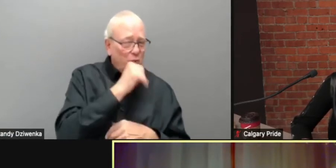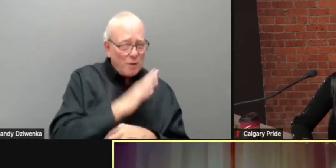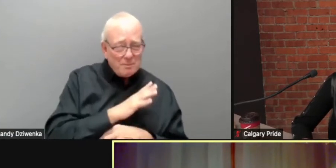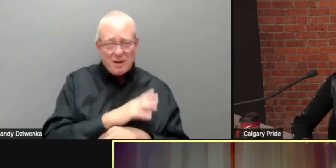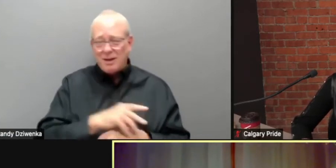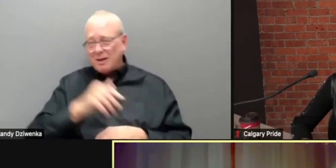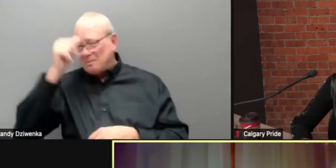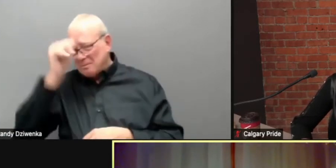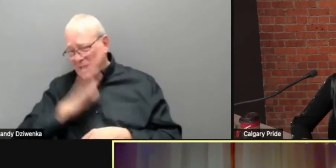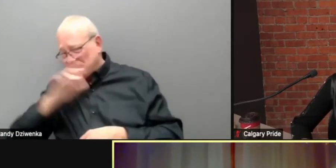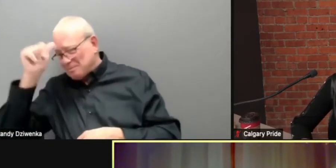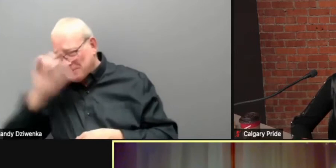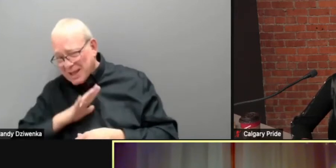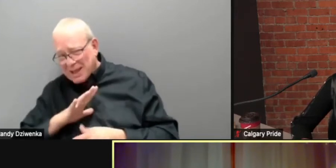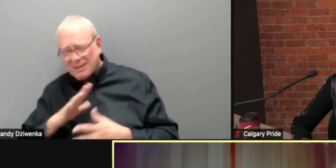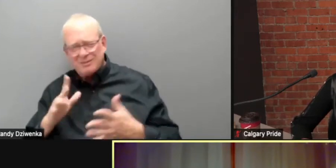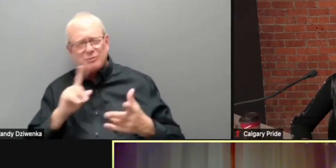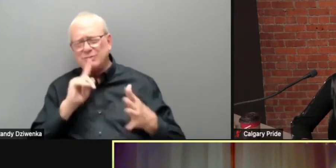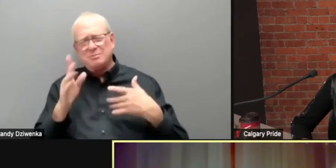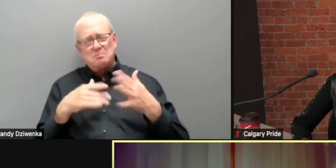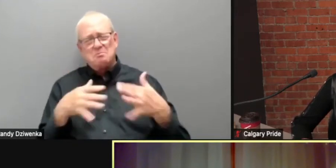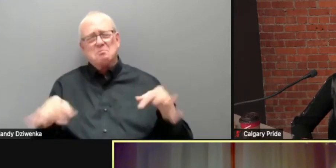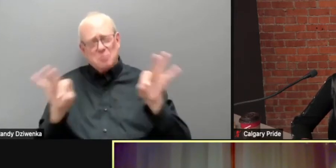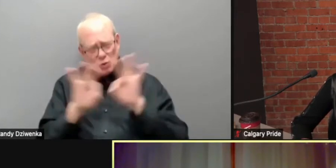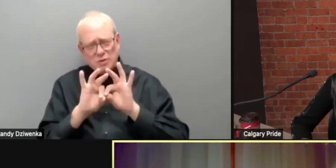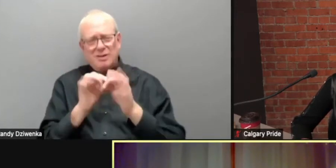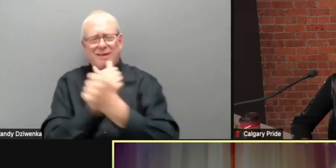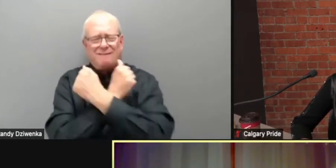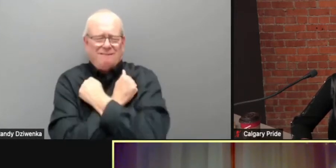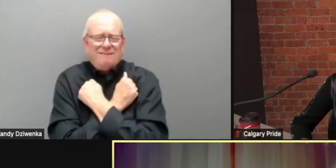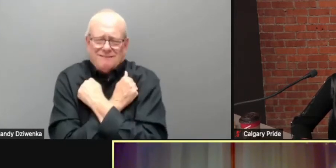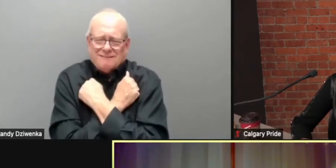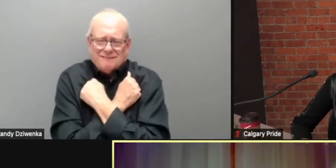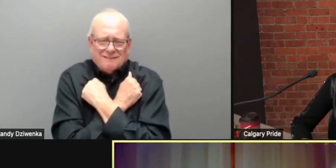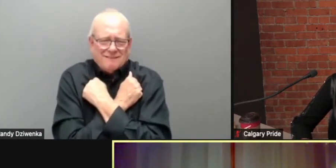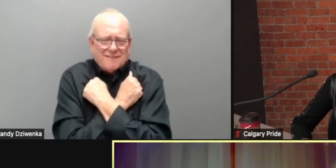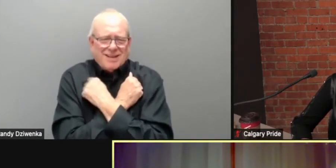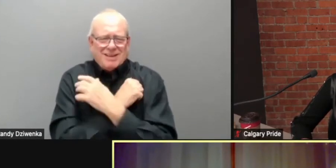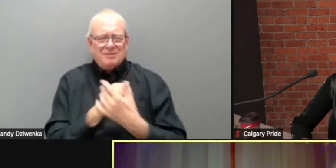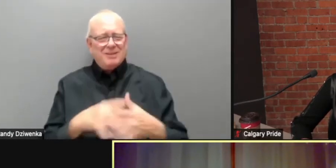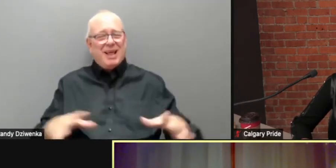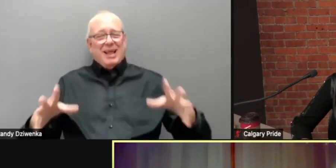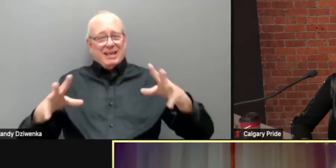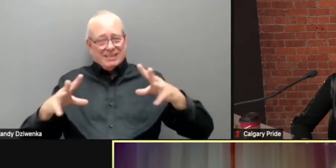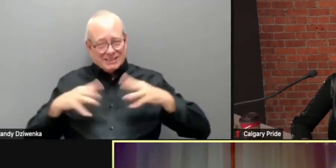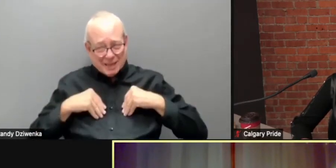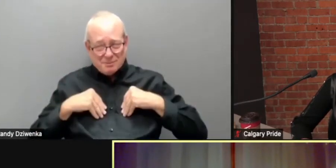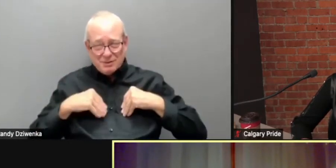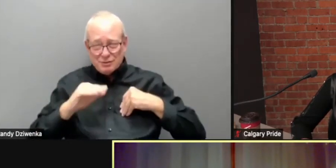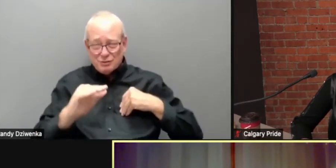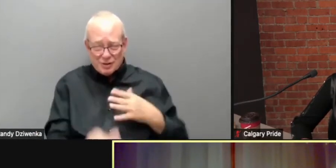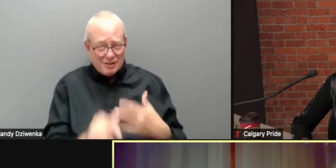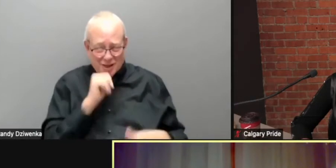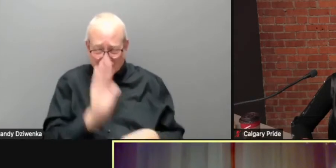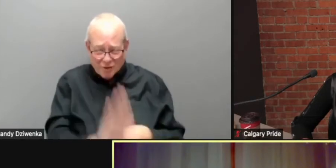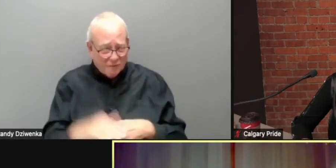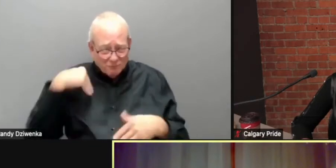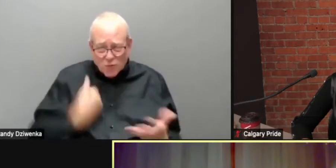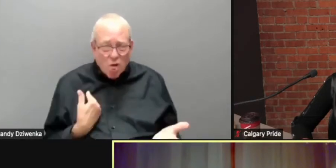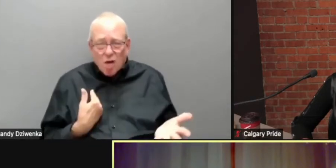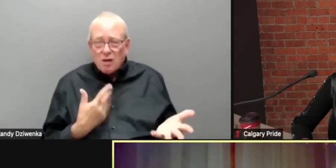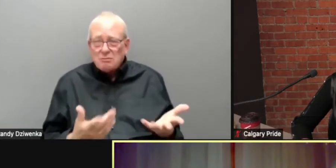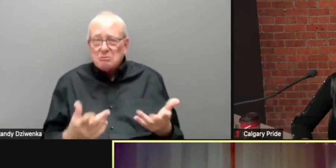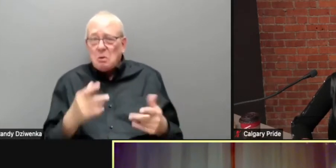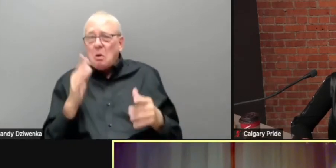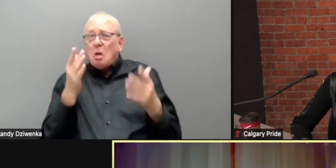you, and you have to accept the child no matter what. It's just not his fault. If Amrit was a liar, a cheat, or somebody